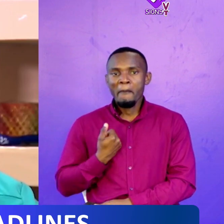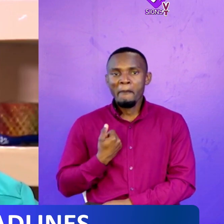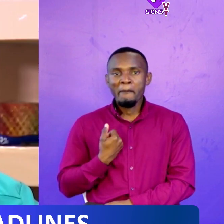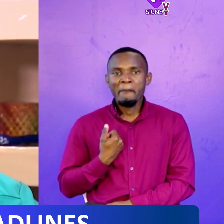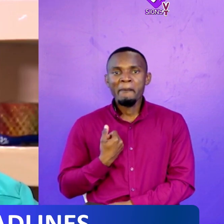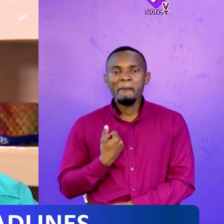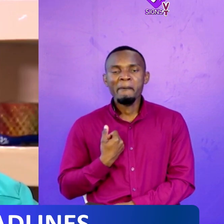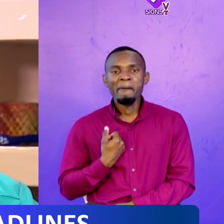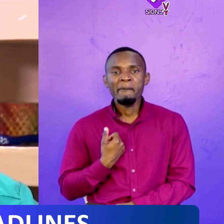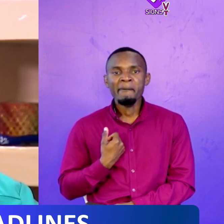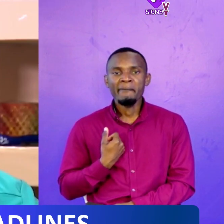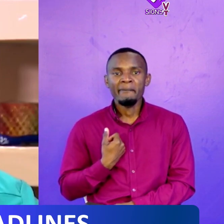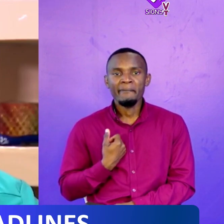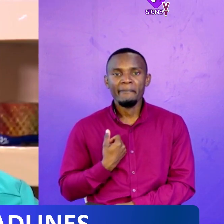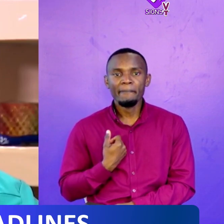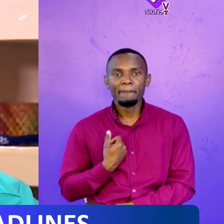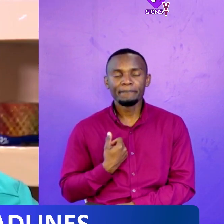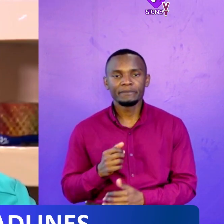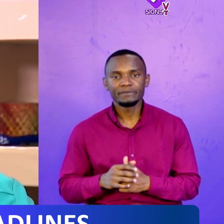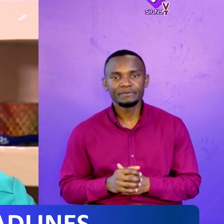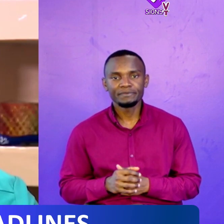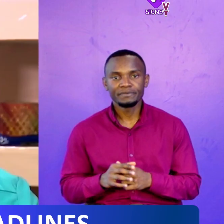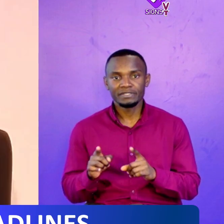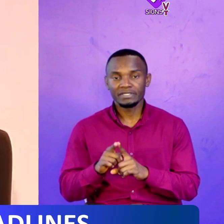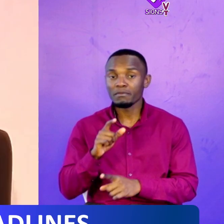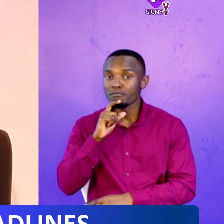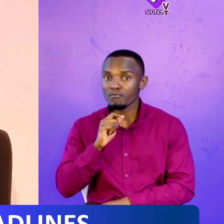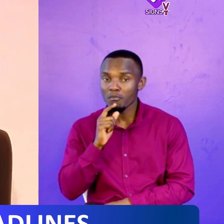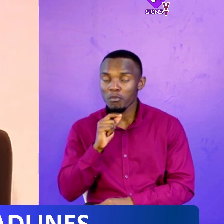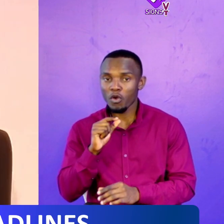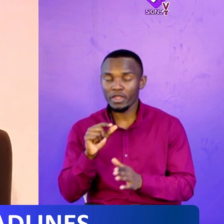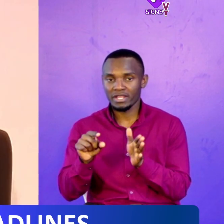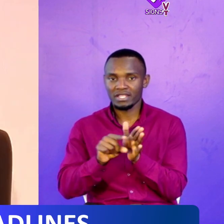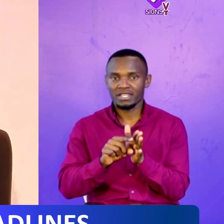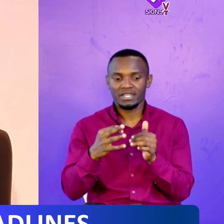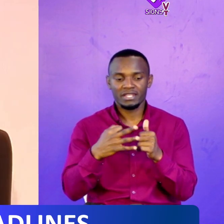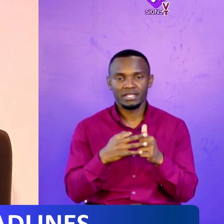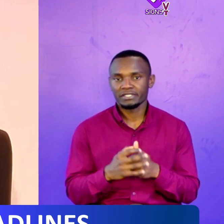Na candidate hii mwaka. Kijana ako grade 8. Inatuumiza sana.